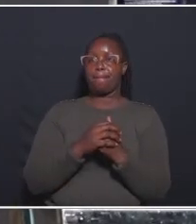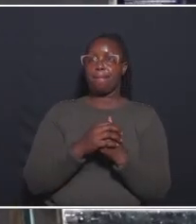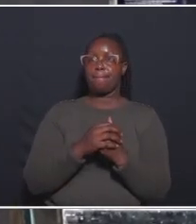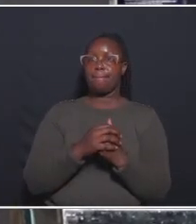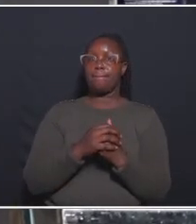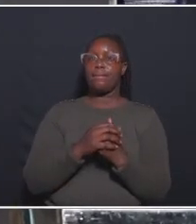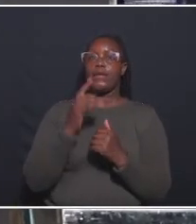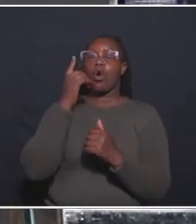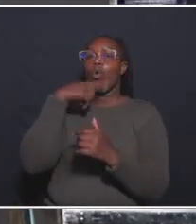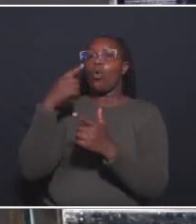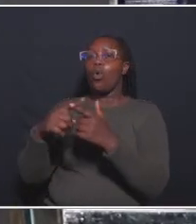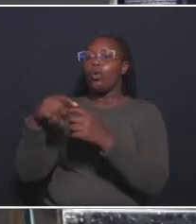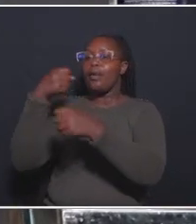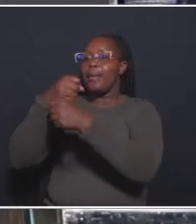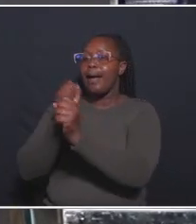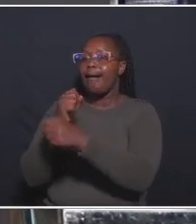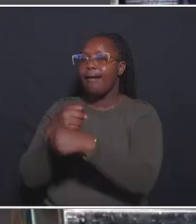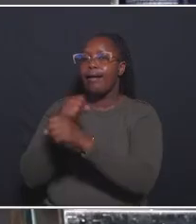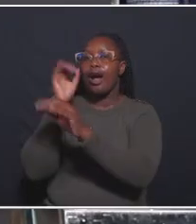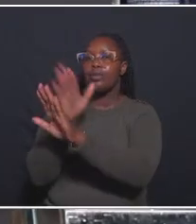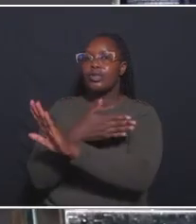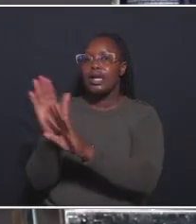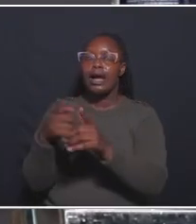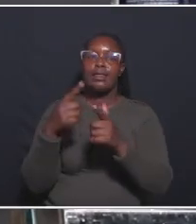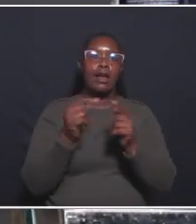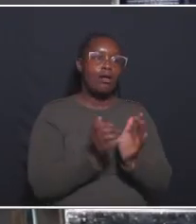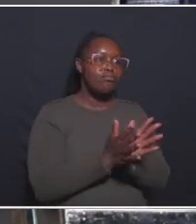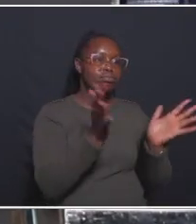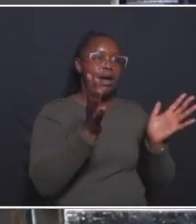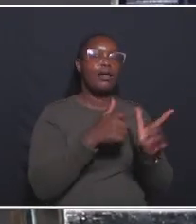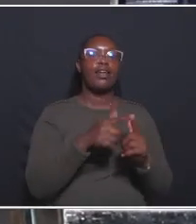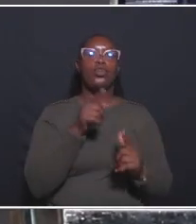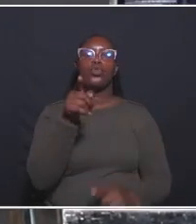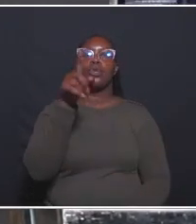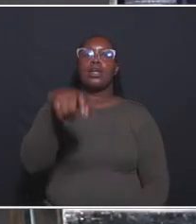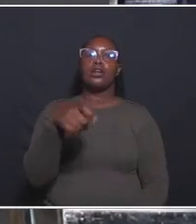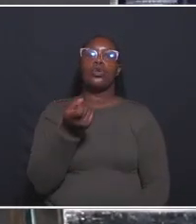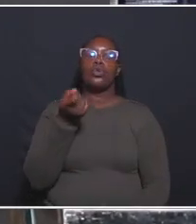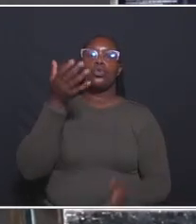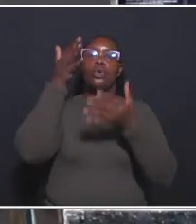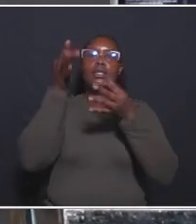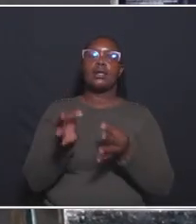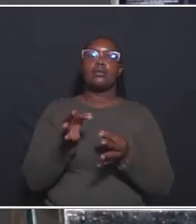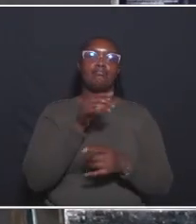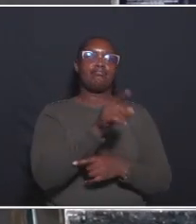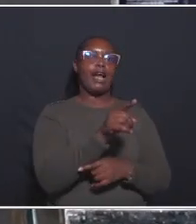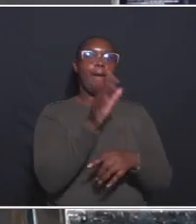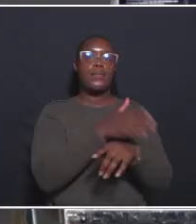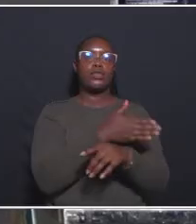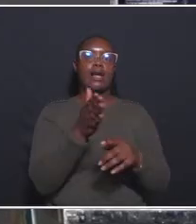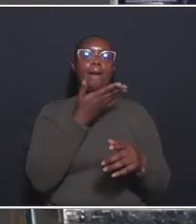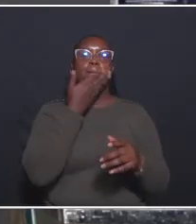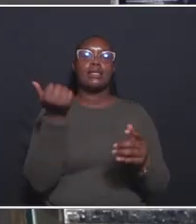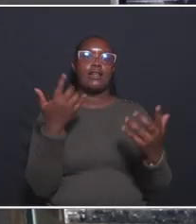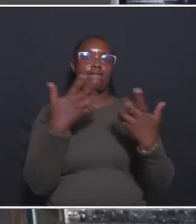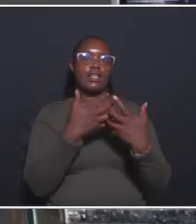composing music releases the album, it's for you to decide where the tone applies, you know? So if you miss it,